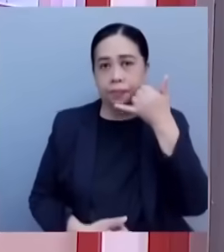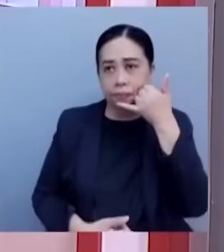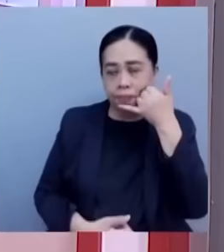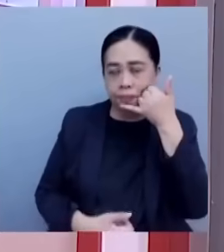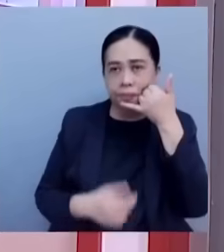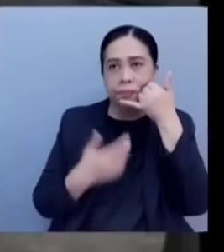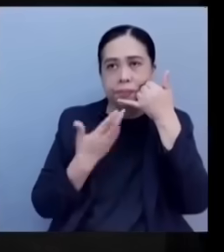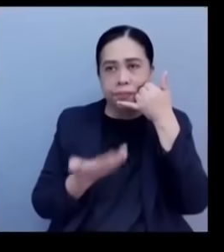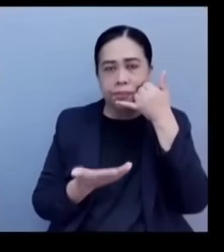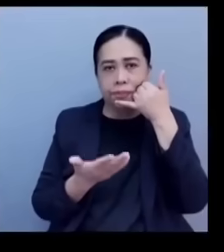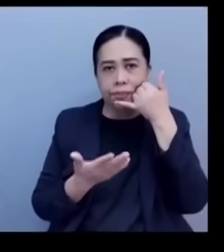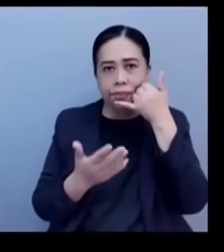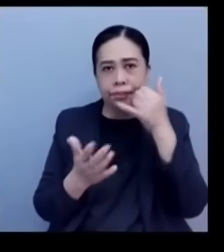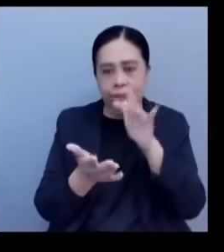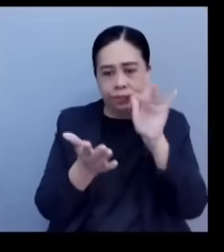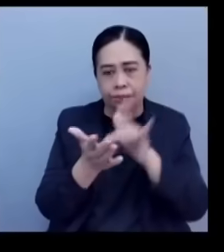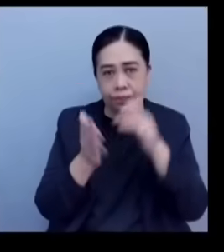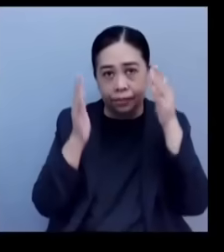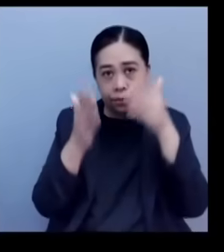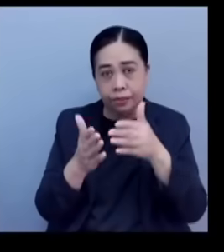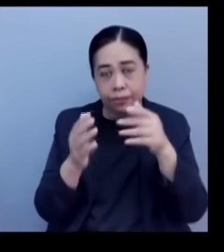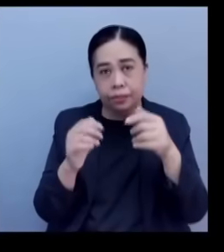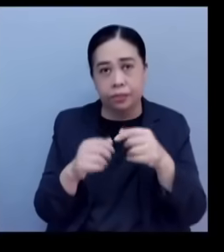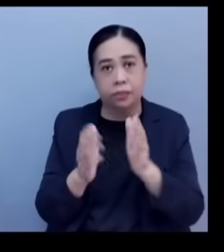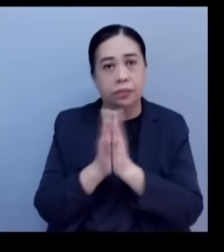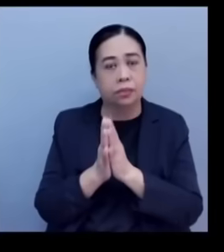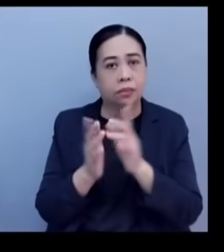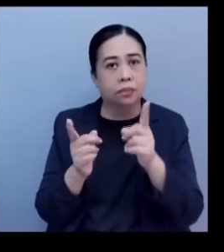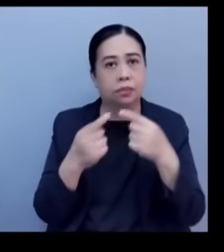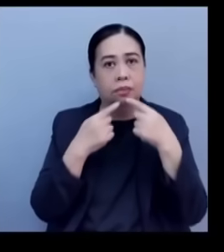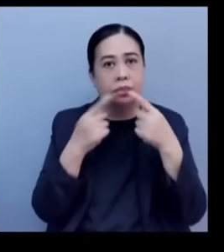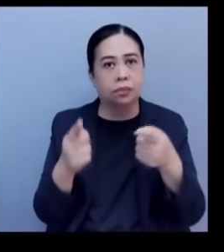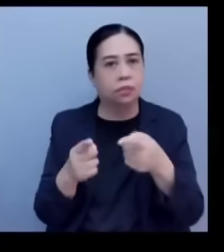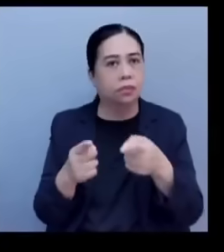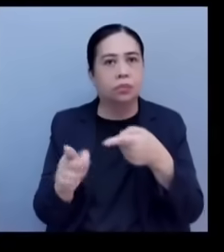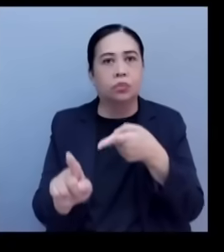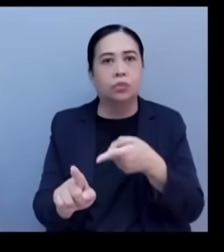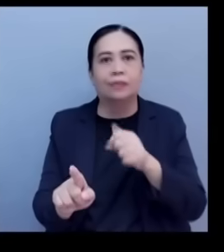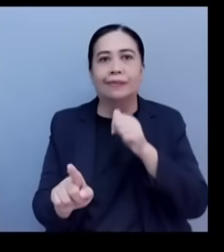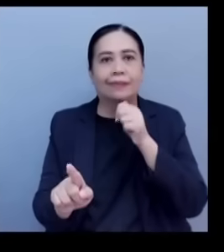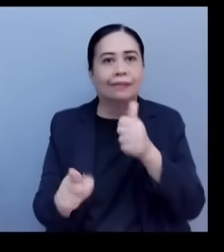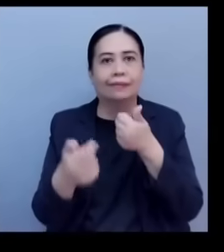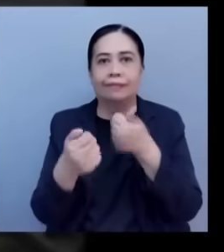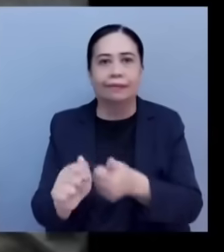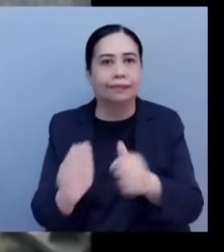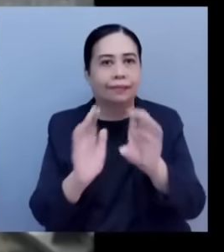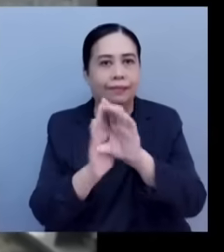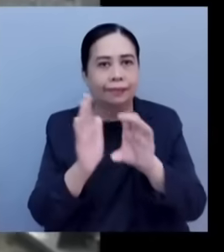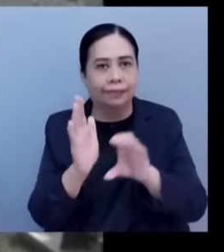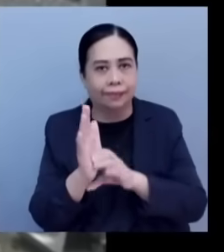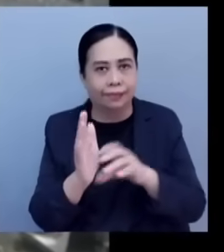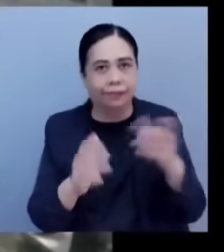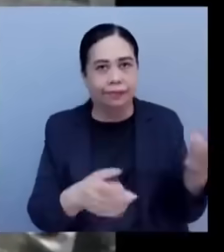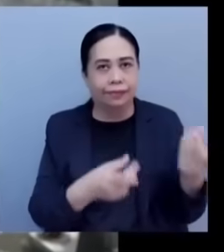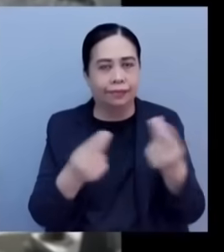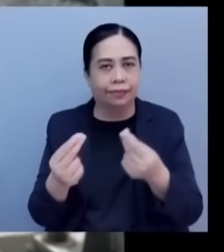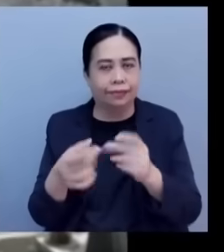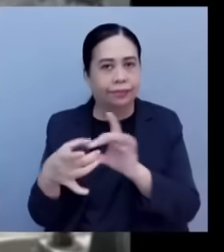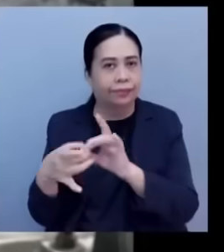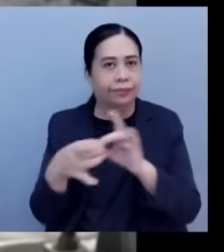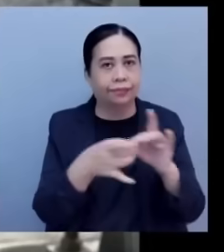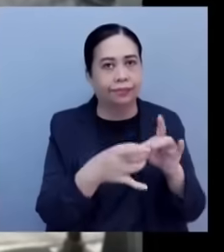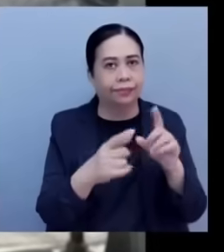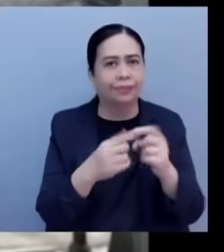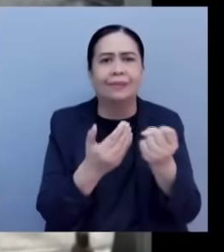at heart, what we're really asking for is a declaration of unconstitutionality. And that is essentially anchored on the